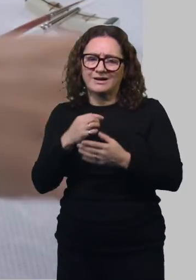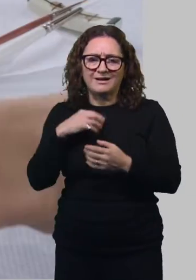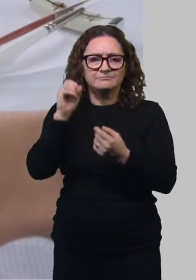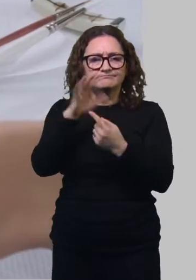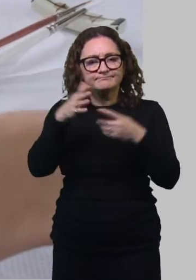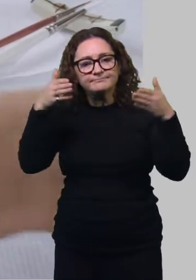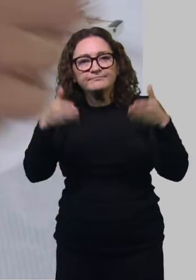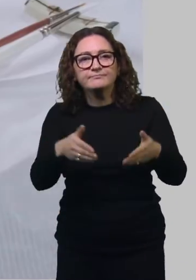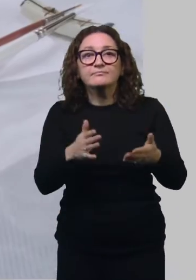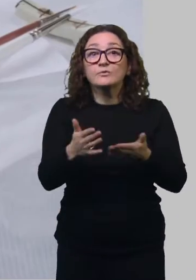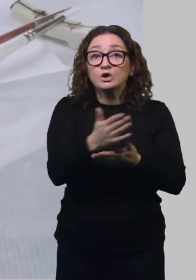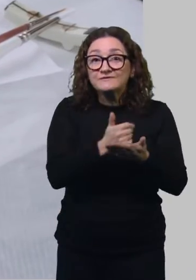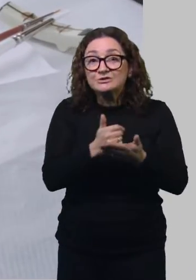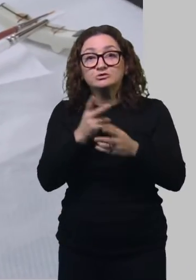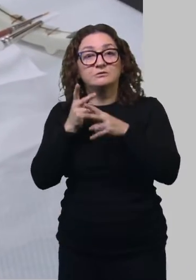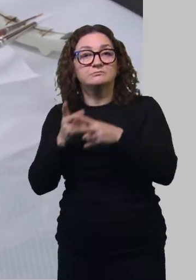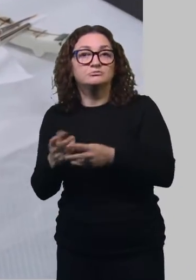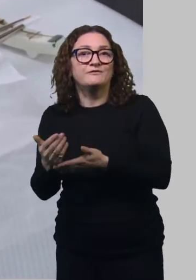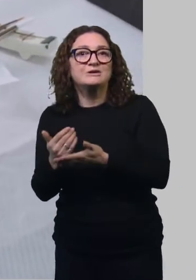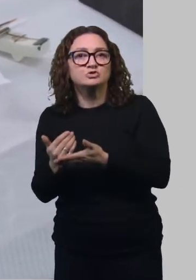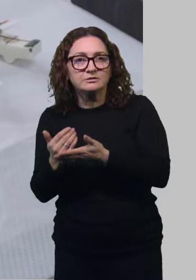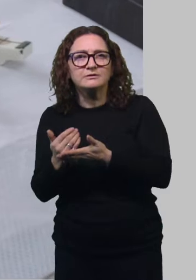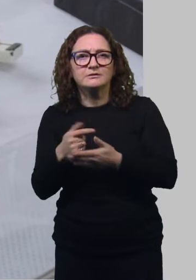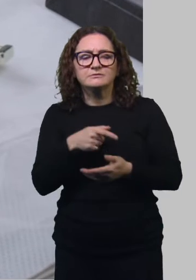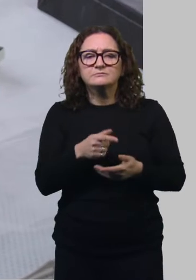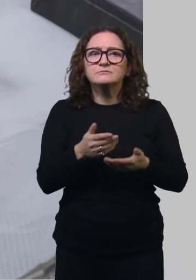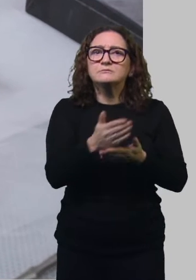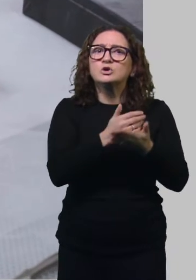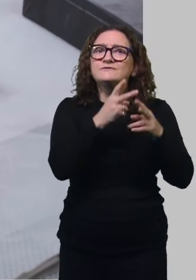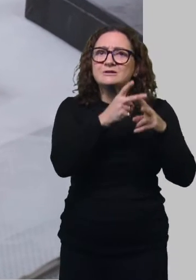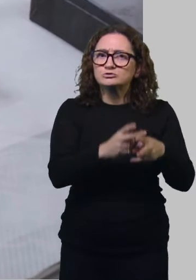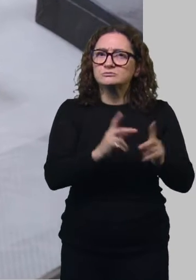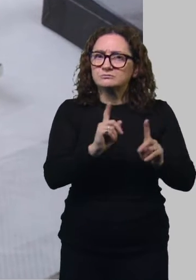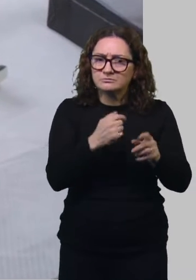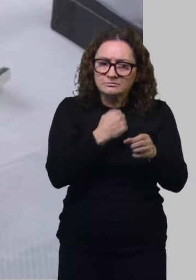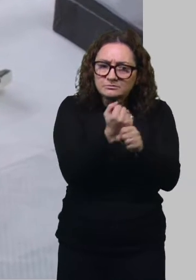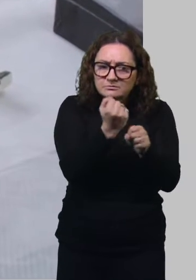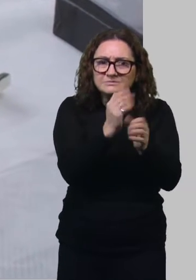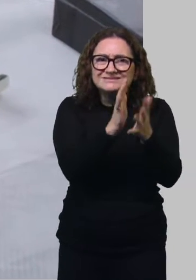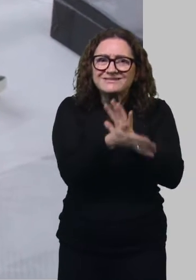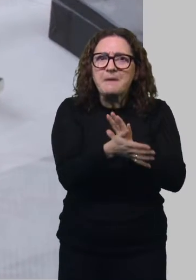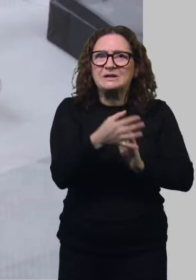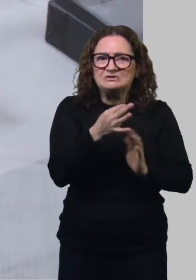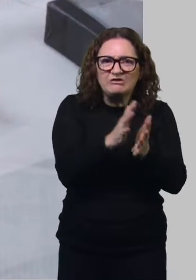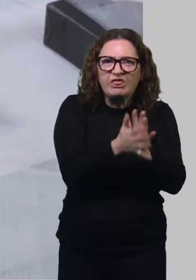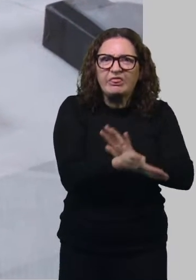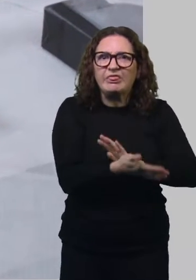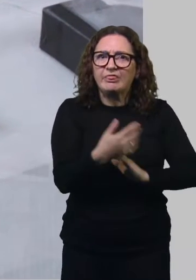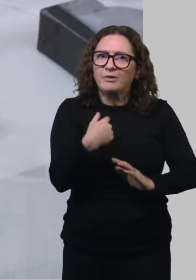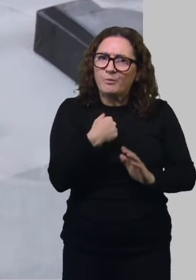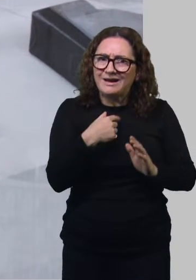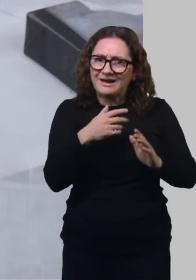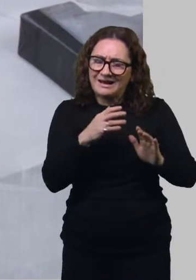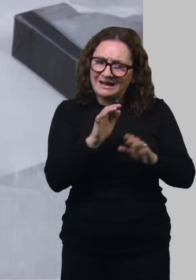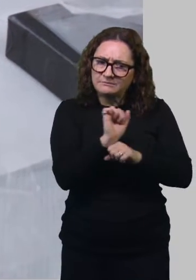Our focus is on conservation and preservation. Conservation is the hands-on repair of damaged or deteriorated objects.